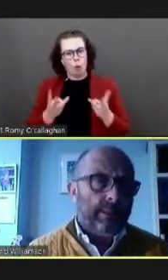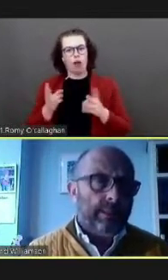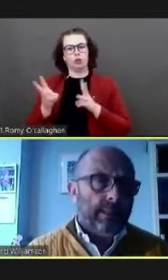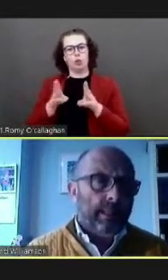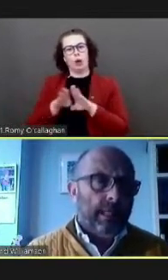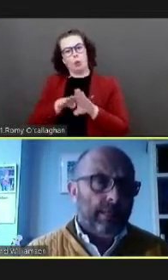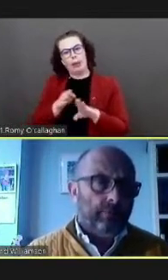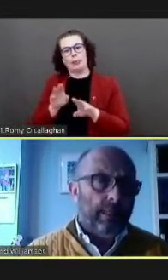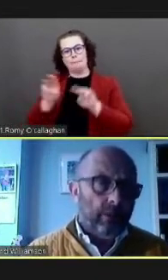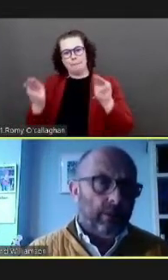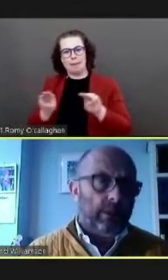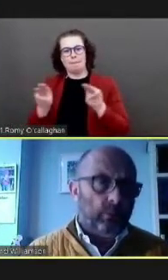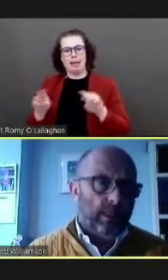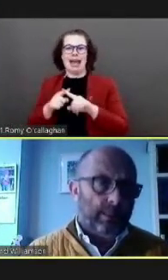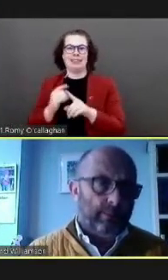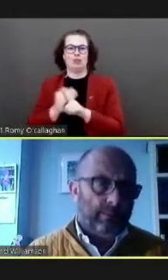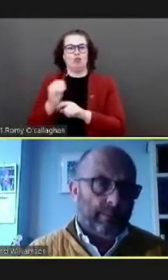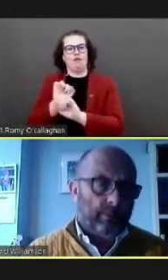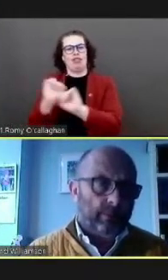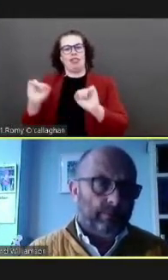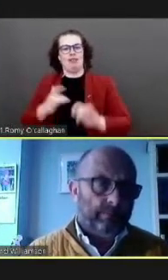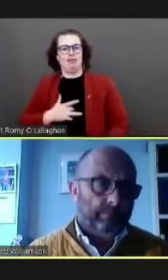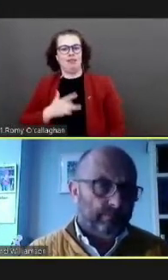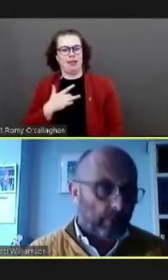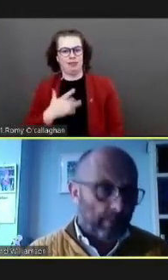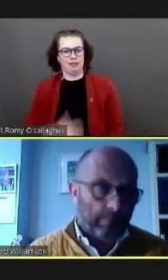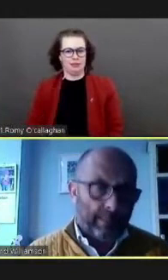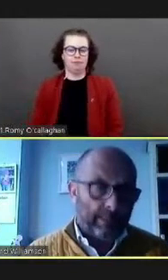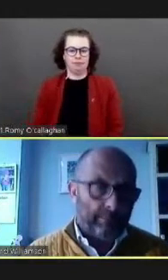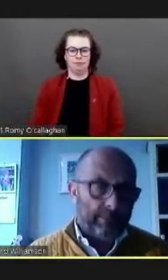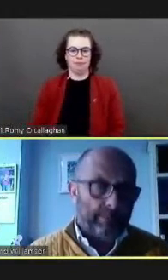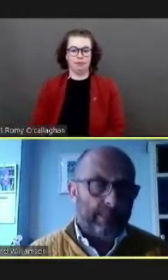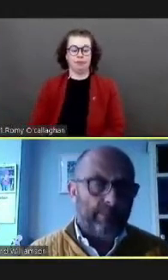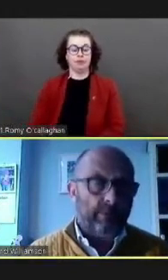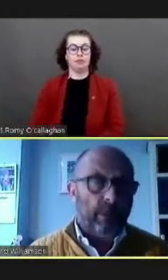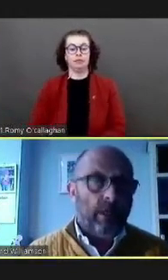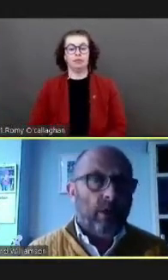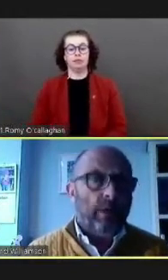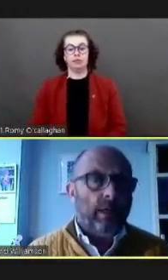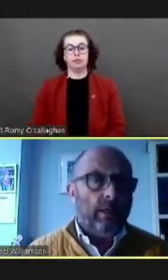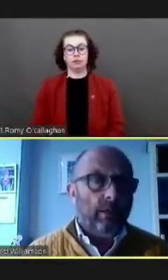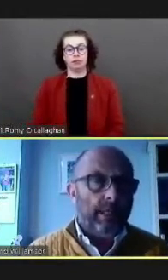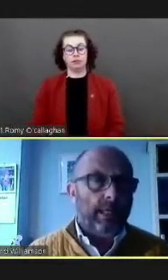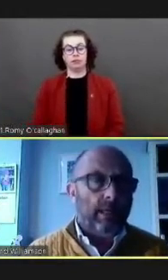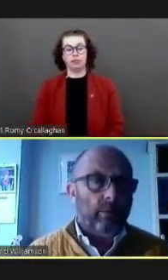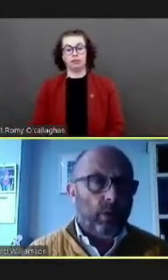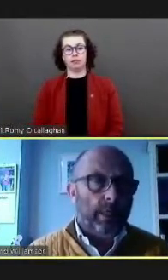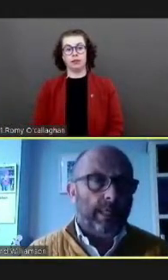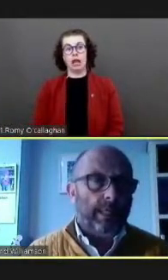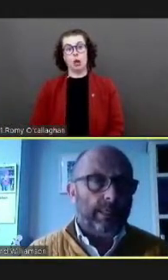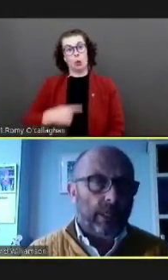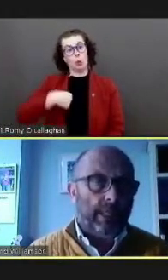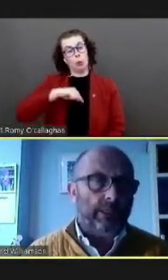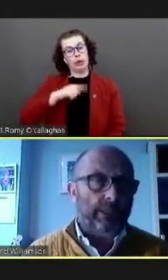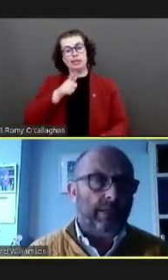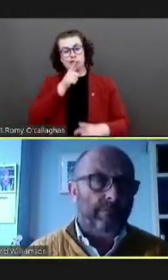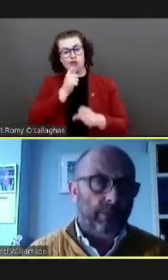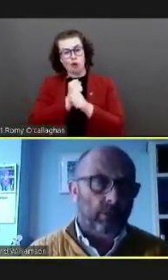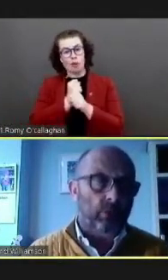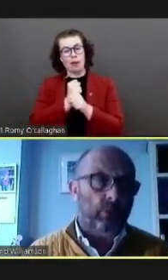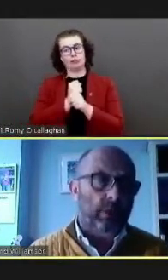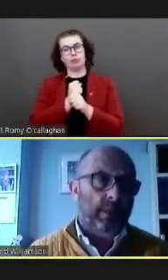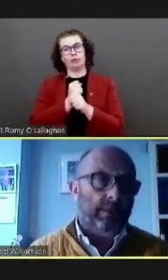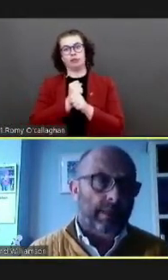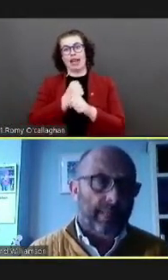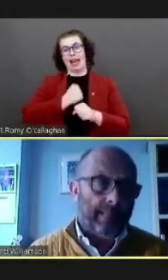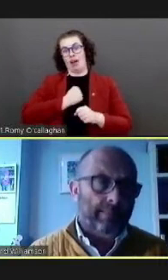Because if we look at working with people from a probation perspective, we are looking at working at changing a